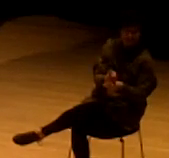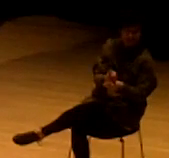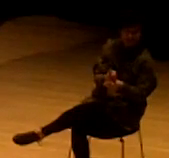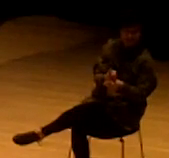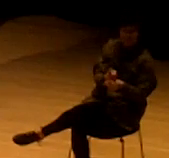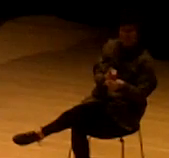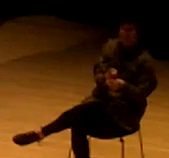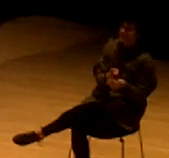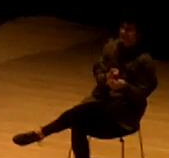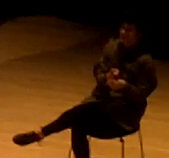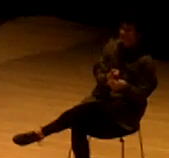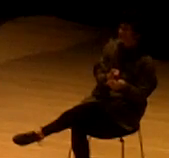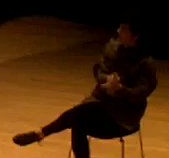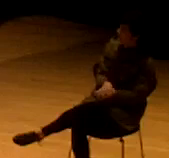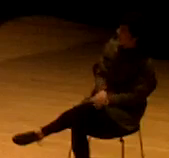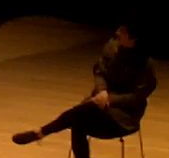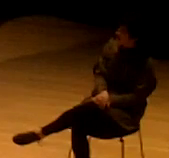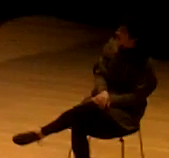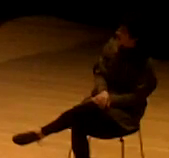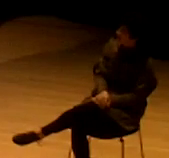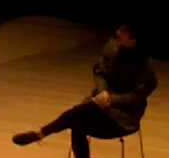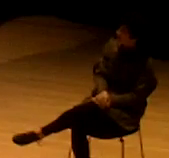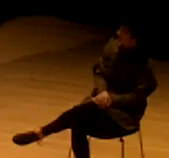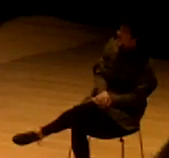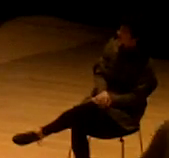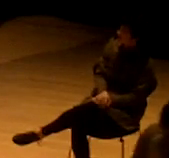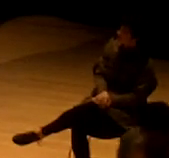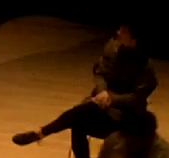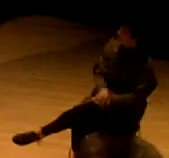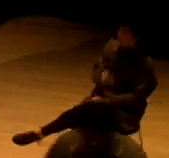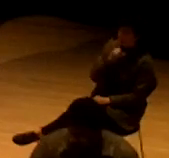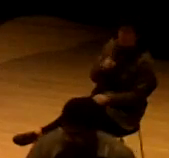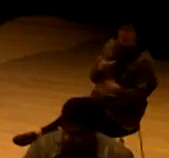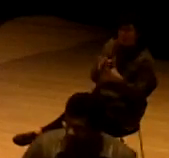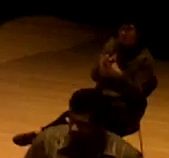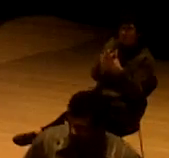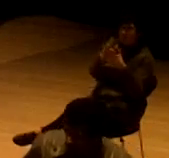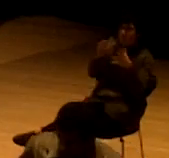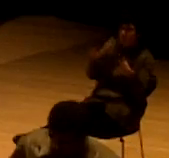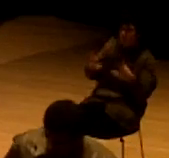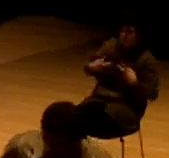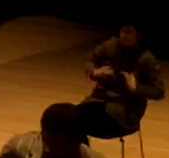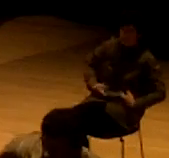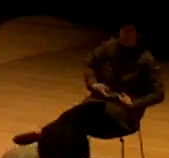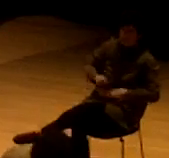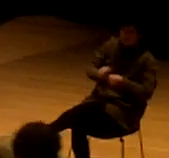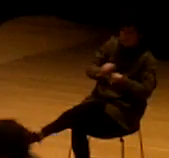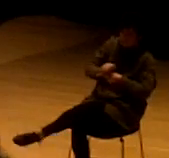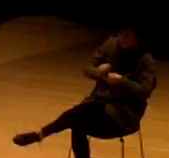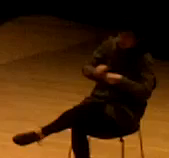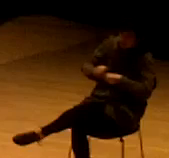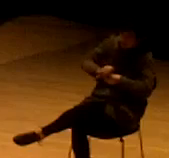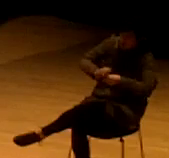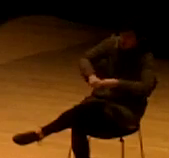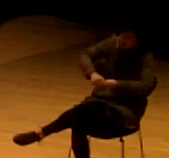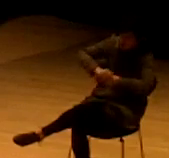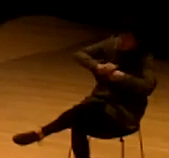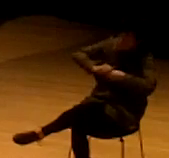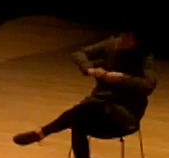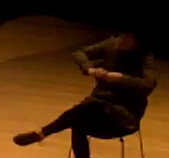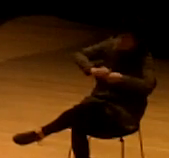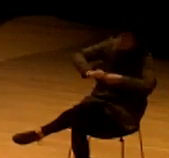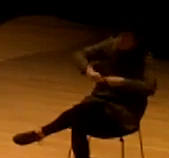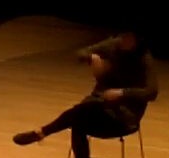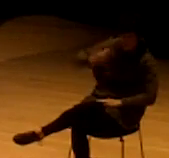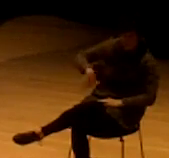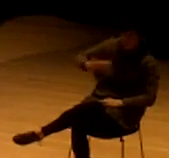not in the intense, the rigor and the incredible physical, like the physical intensity of dance does